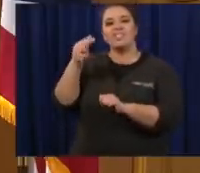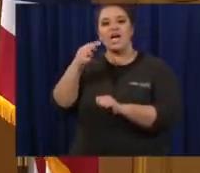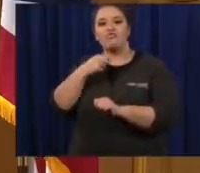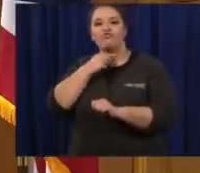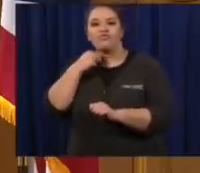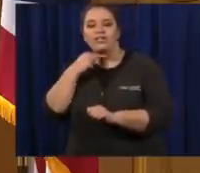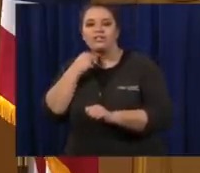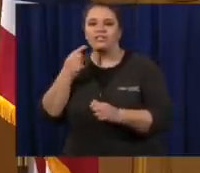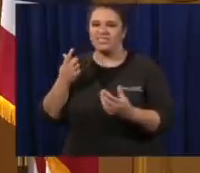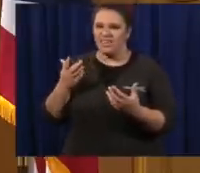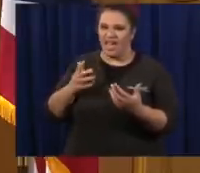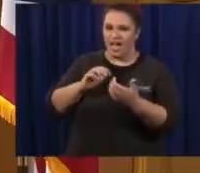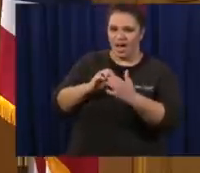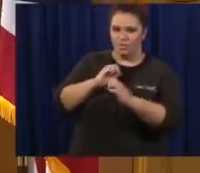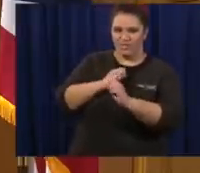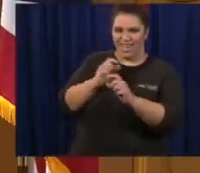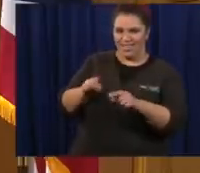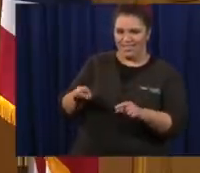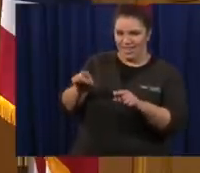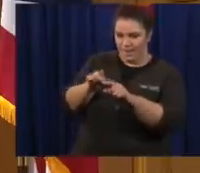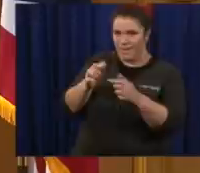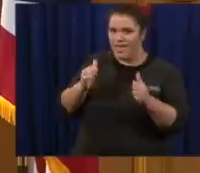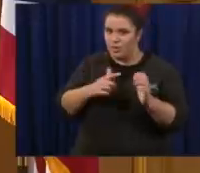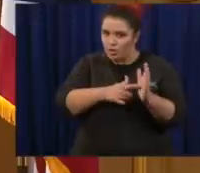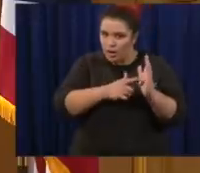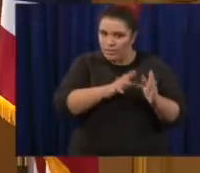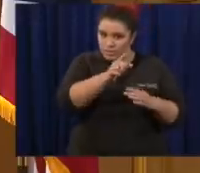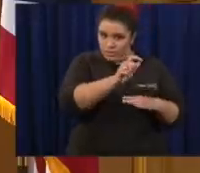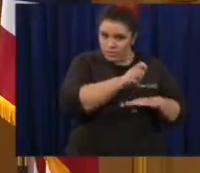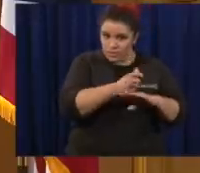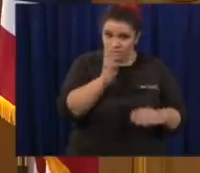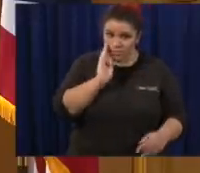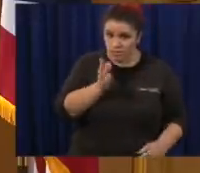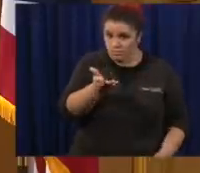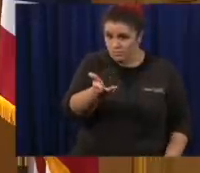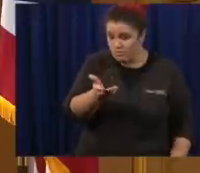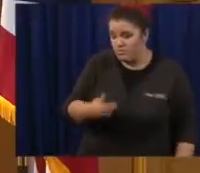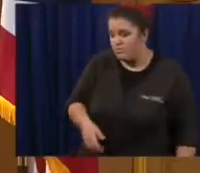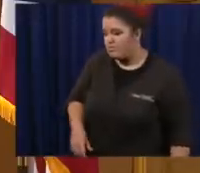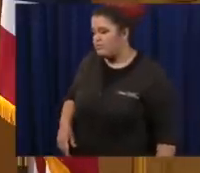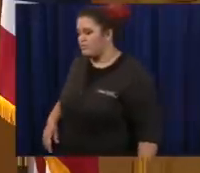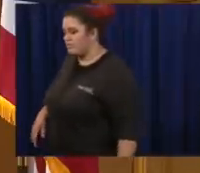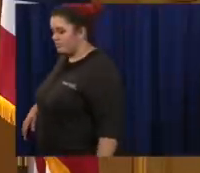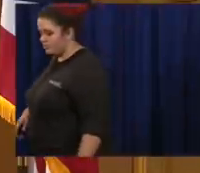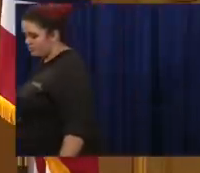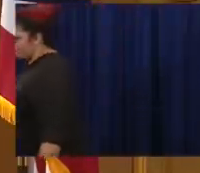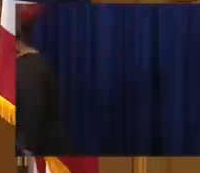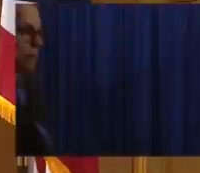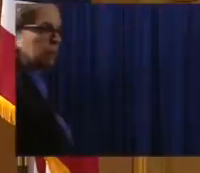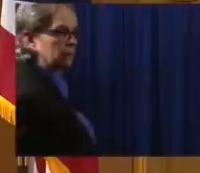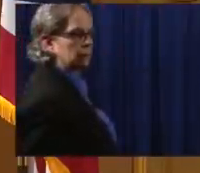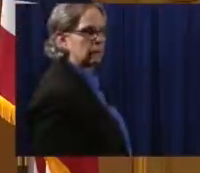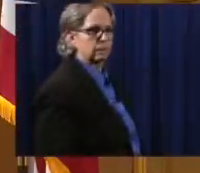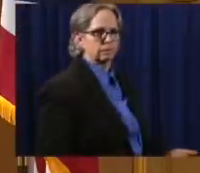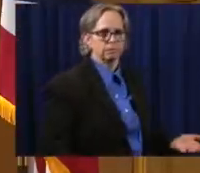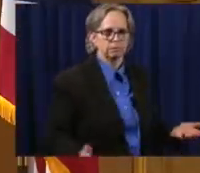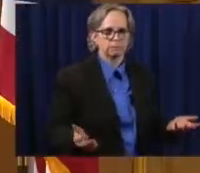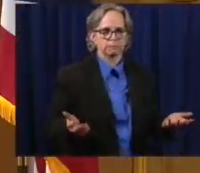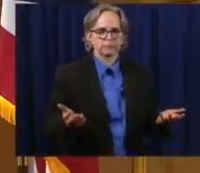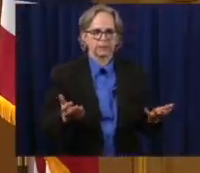Yeah, I mean, the protection is going to come from that employee himself or herself.